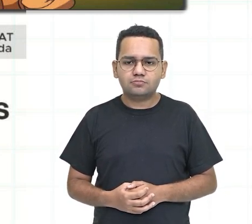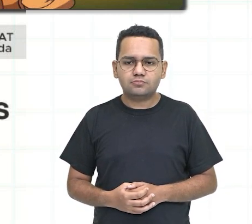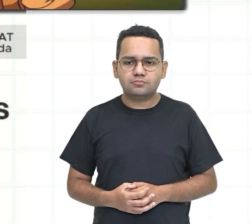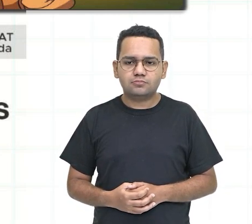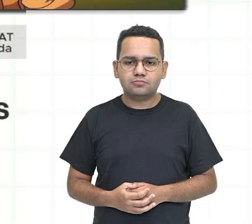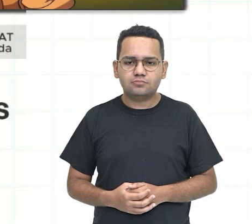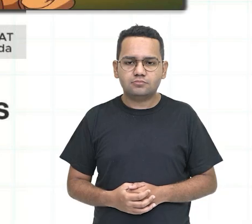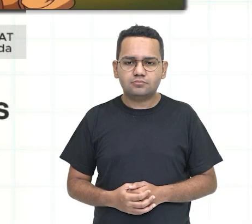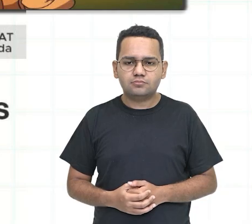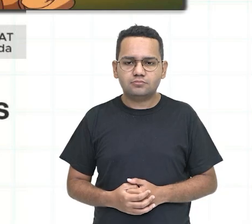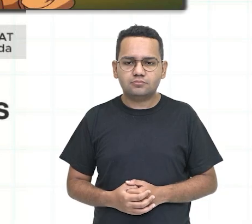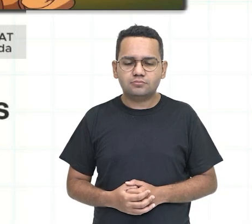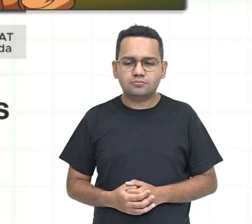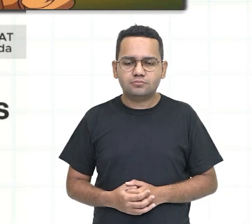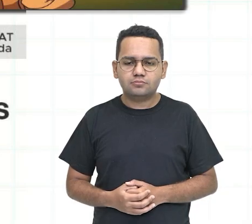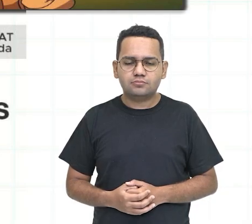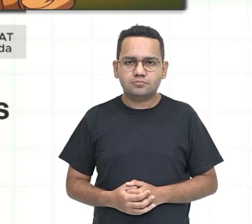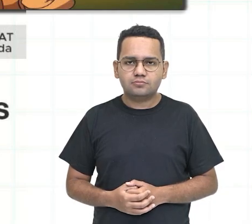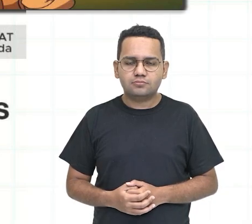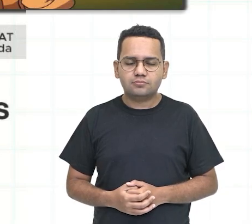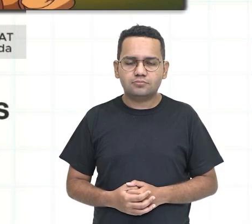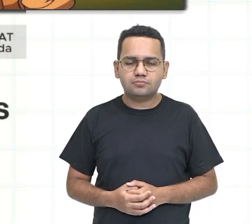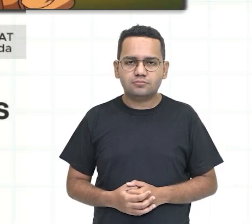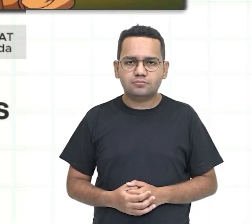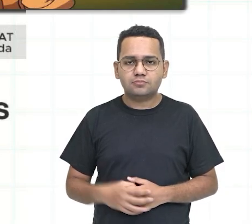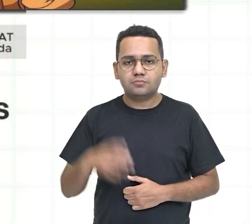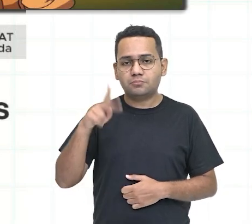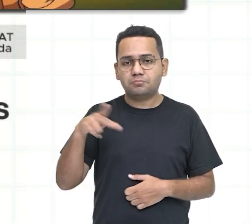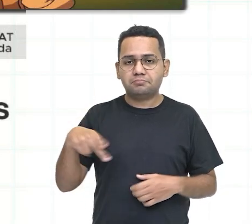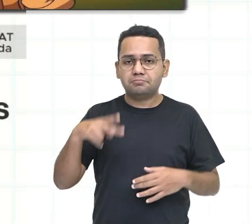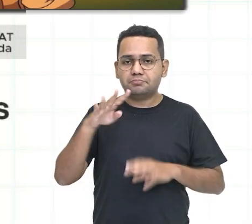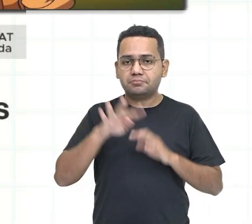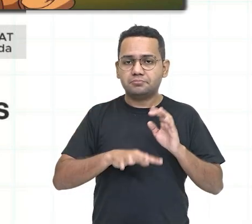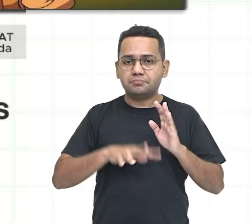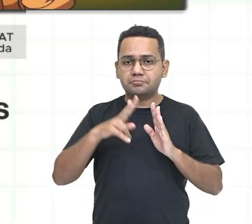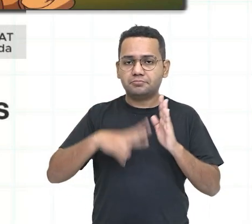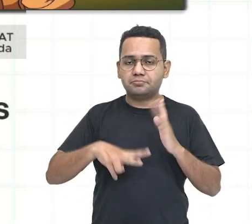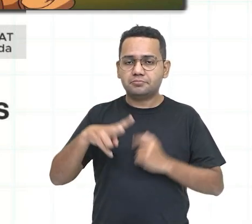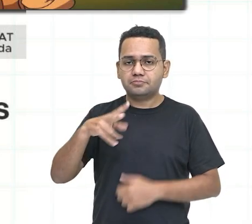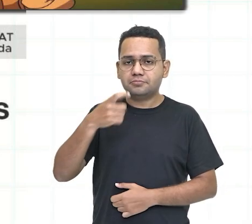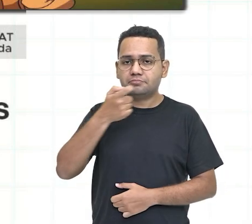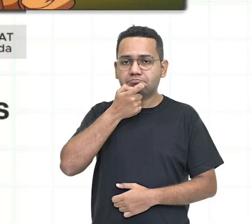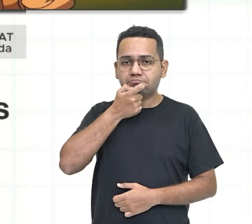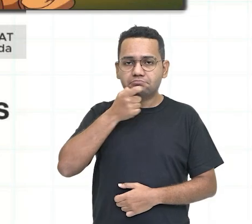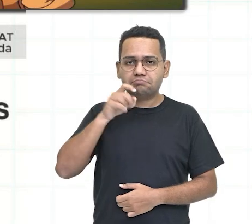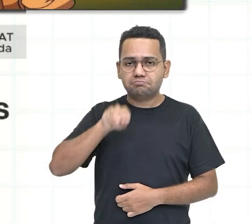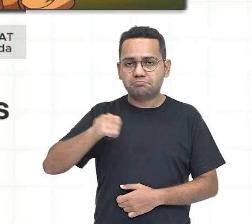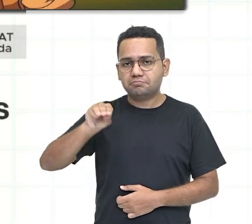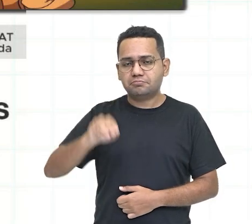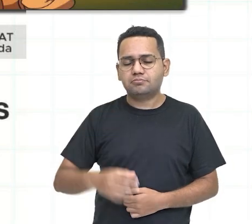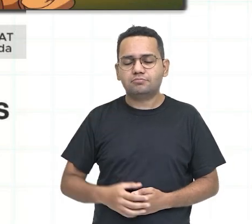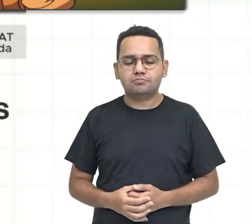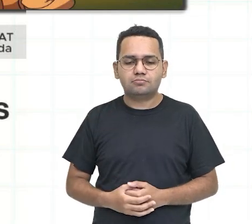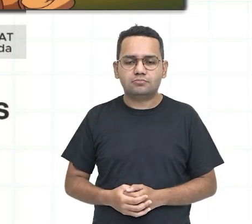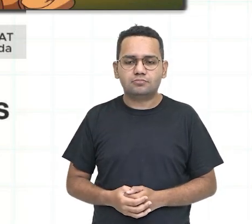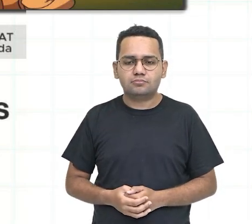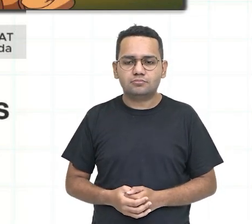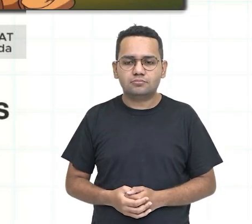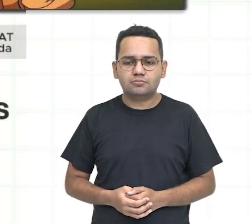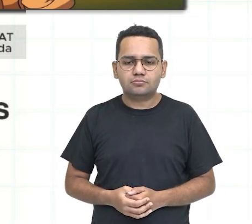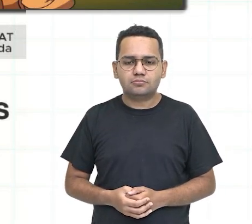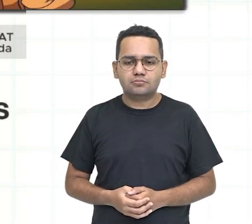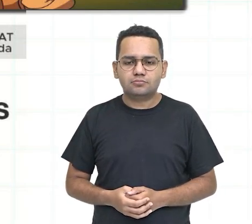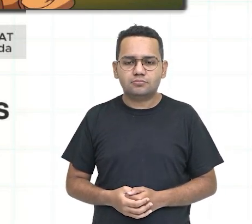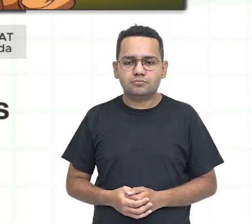an official language and a key medium in governance, education, international diplomacy, and access to global